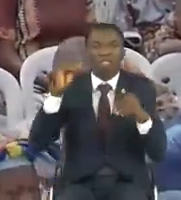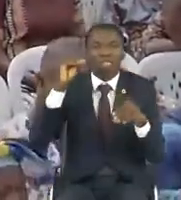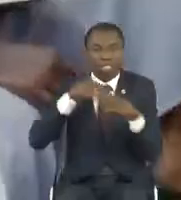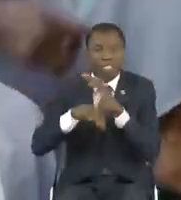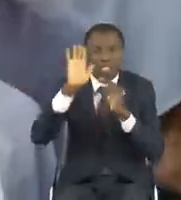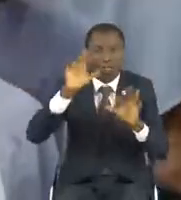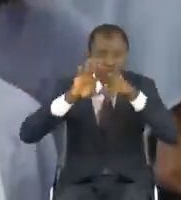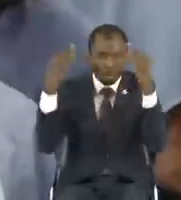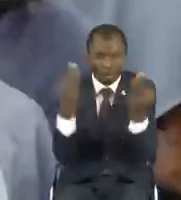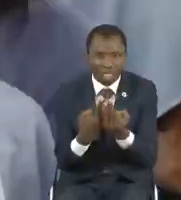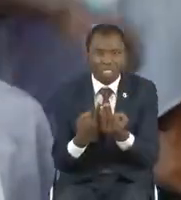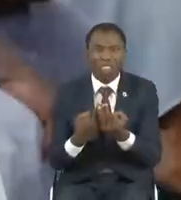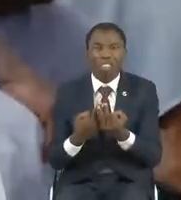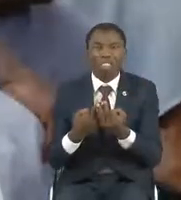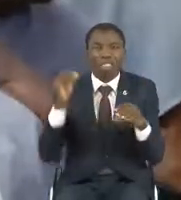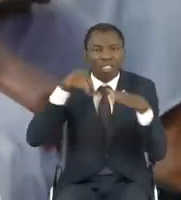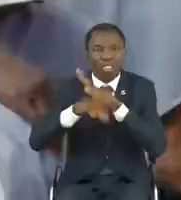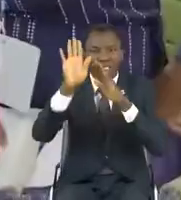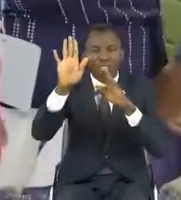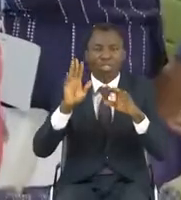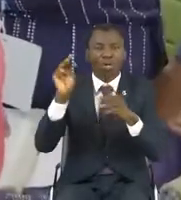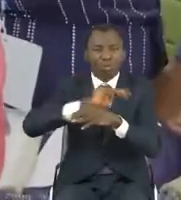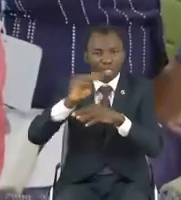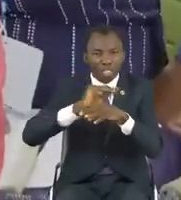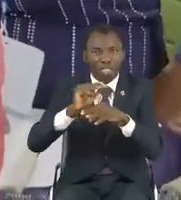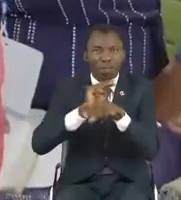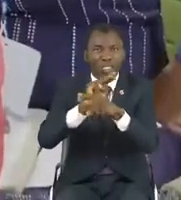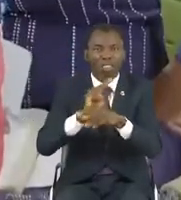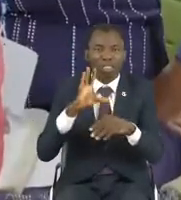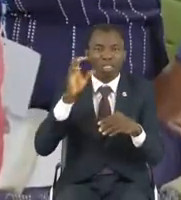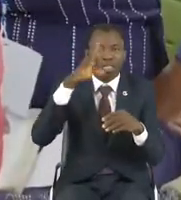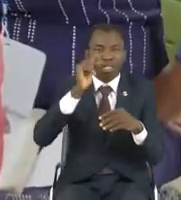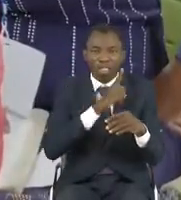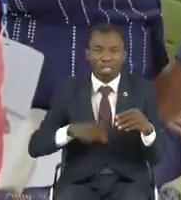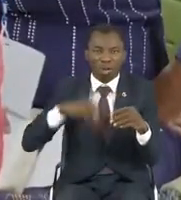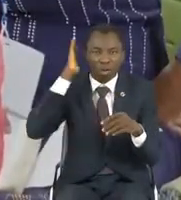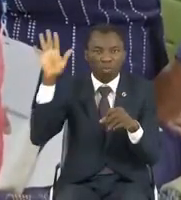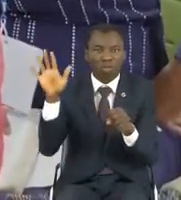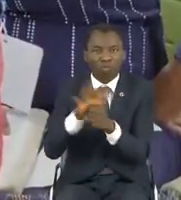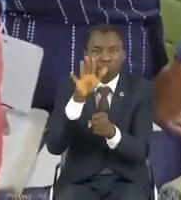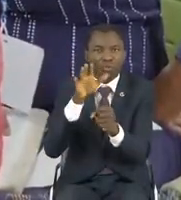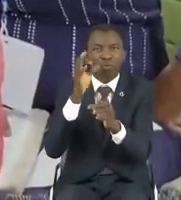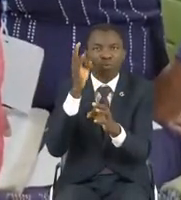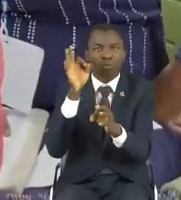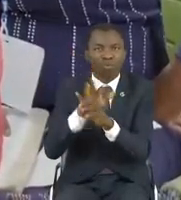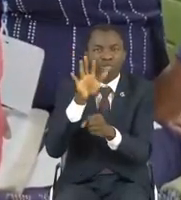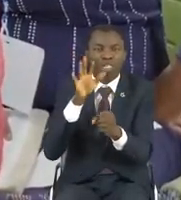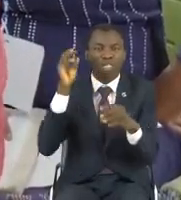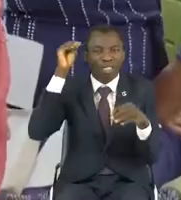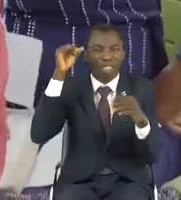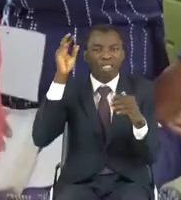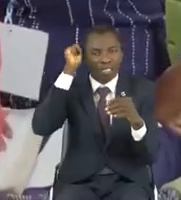family, in your ministry, the Lord fulfill his will in your life